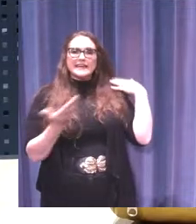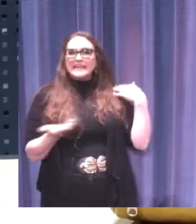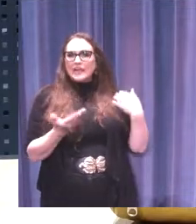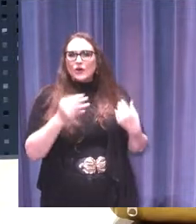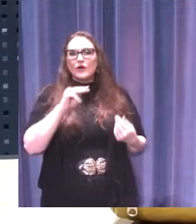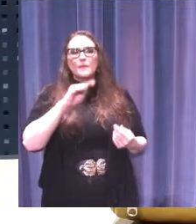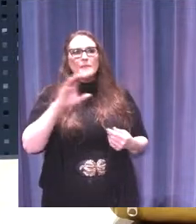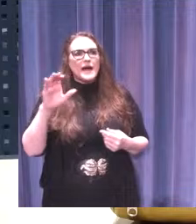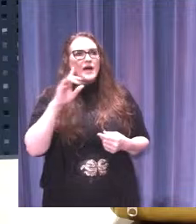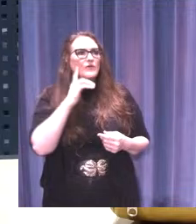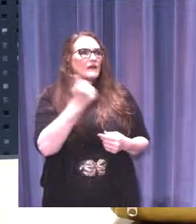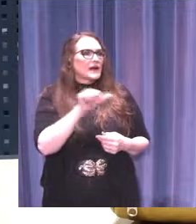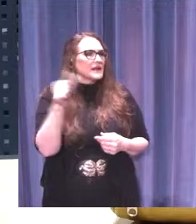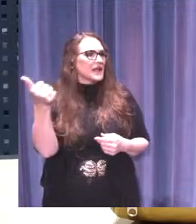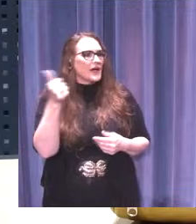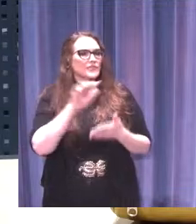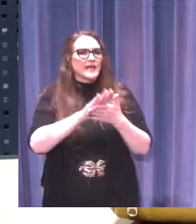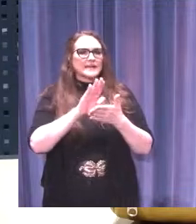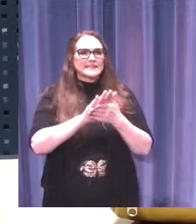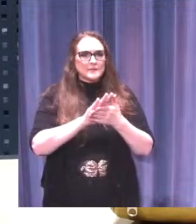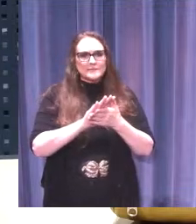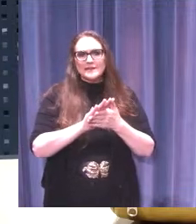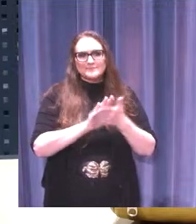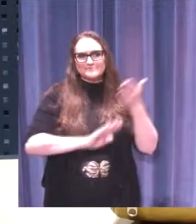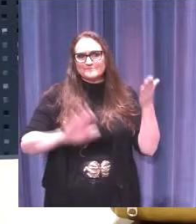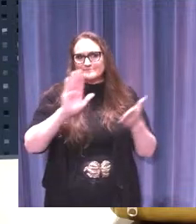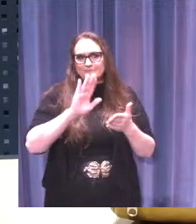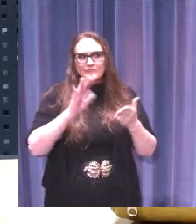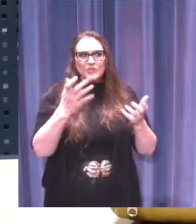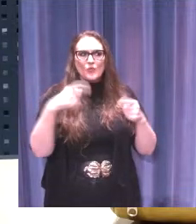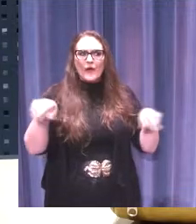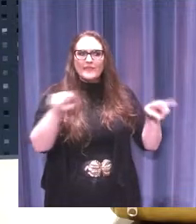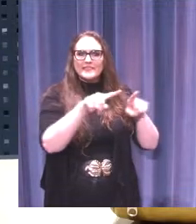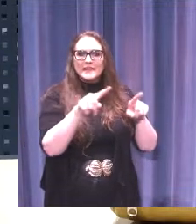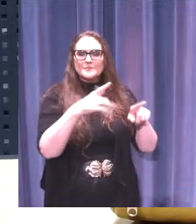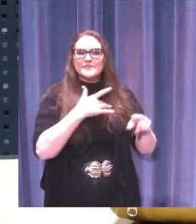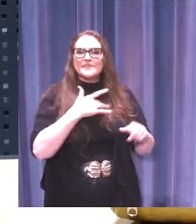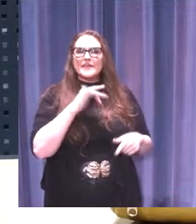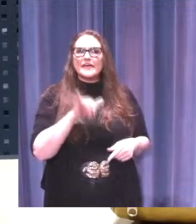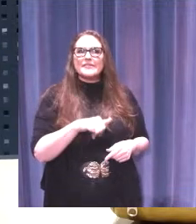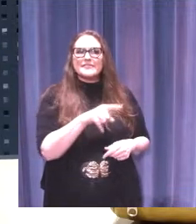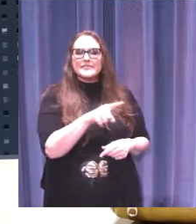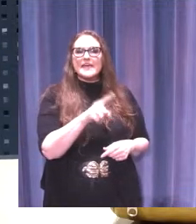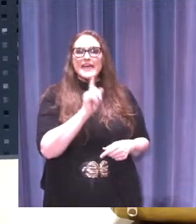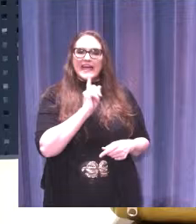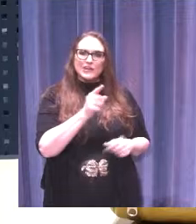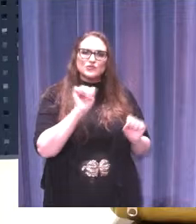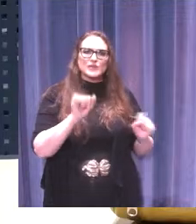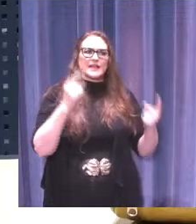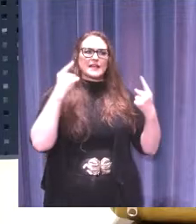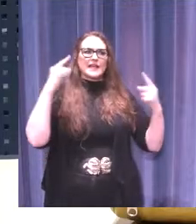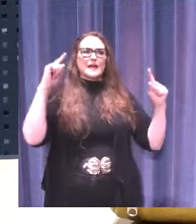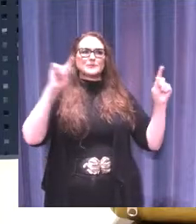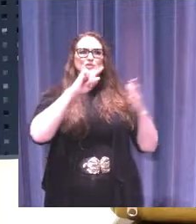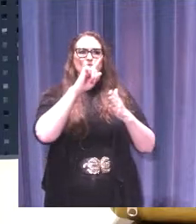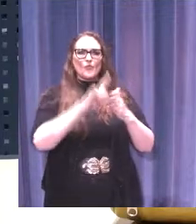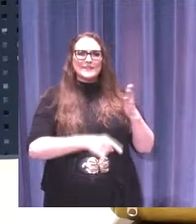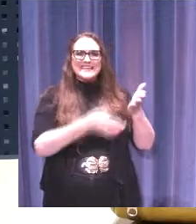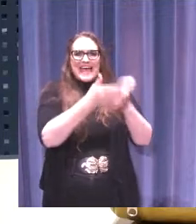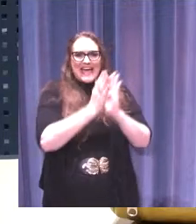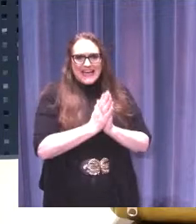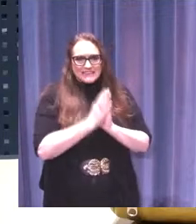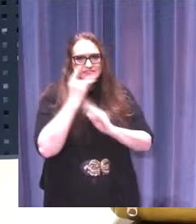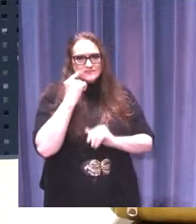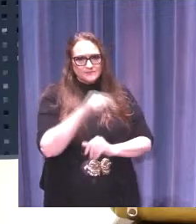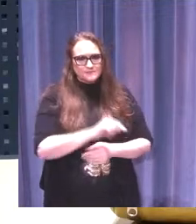any other academic institution, you want them to feel that they actually can accomplish what's asked of